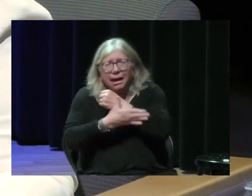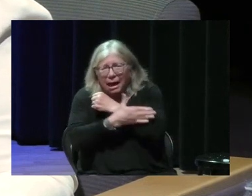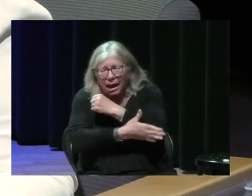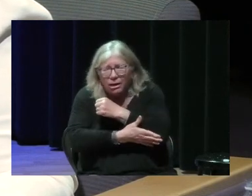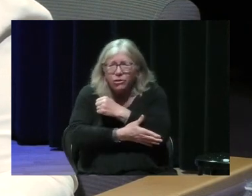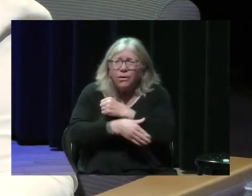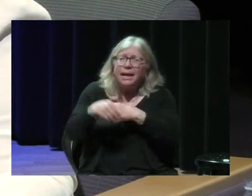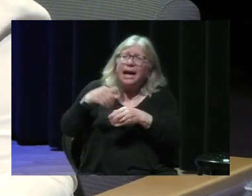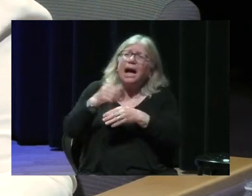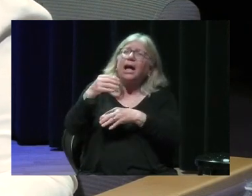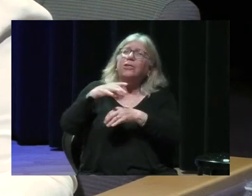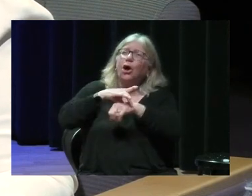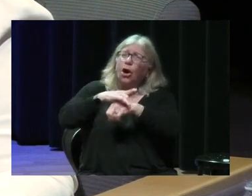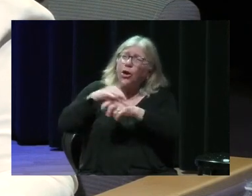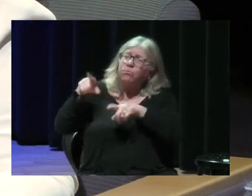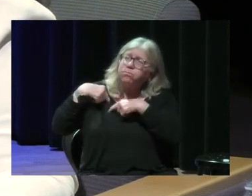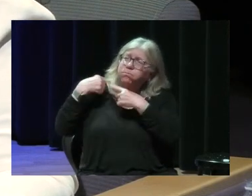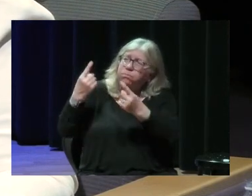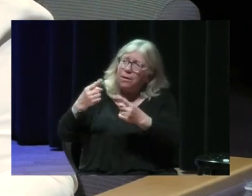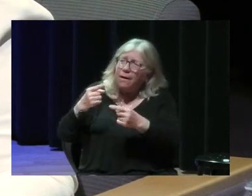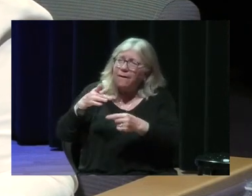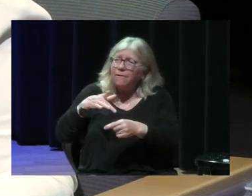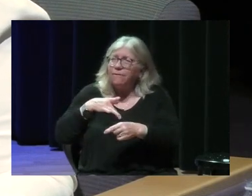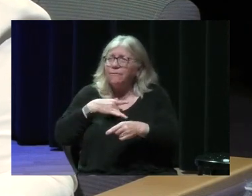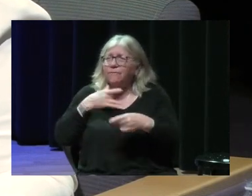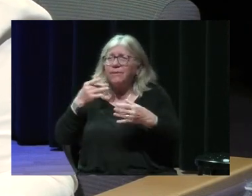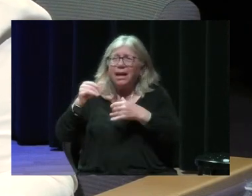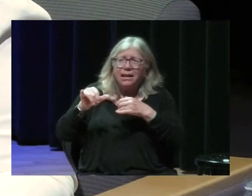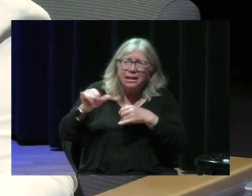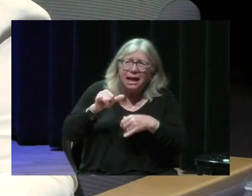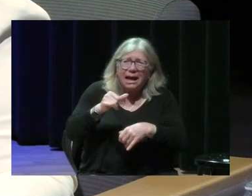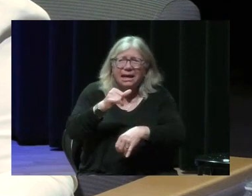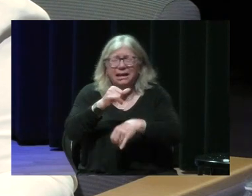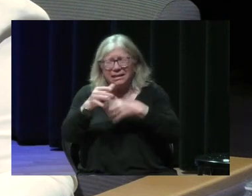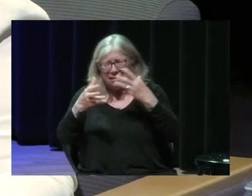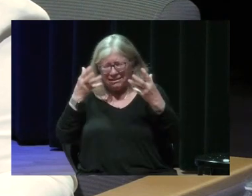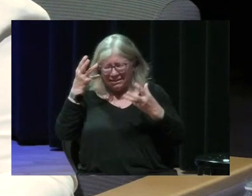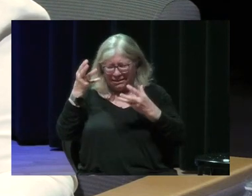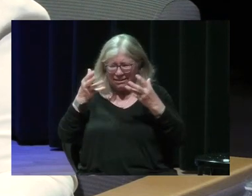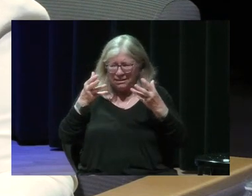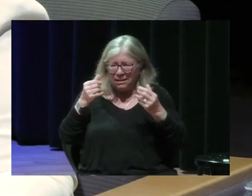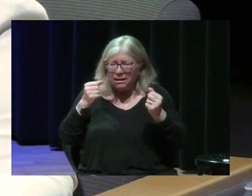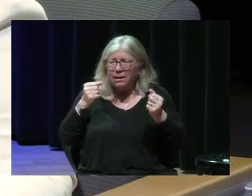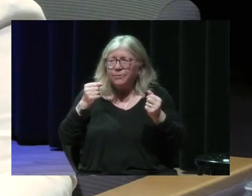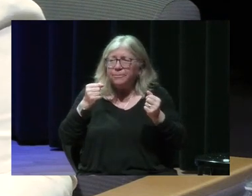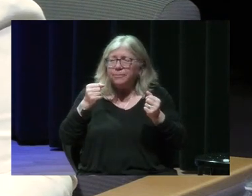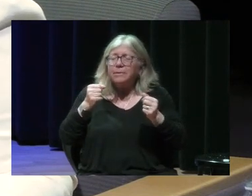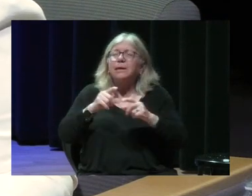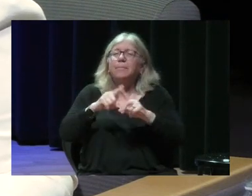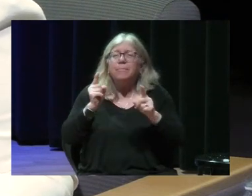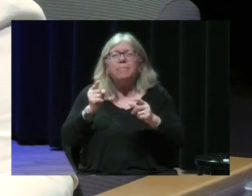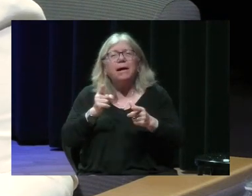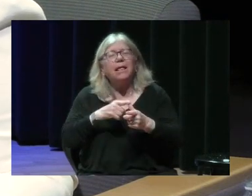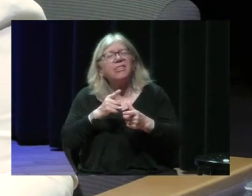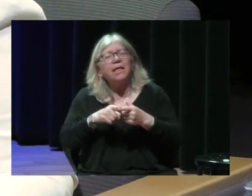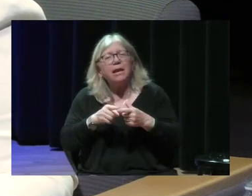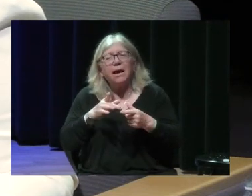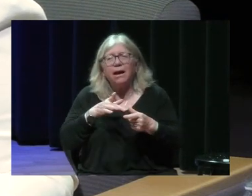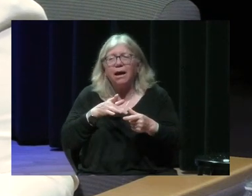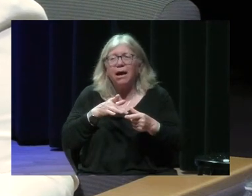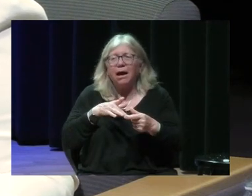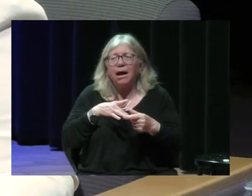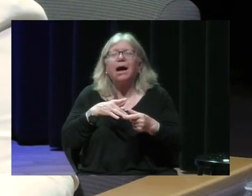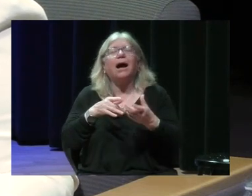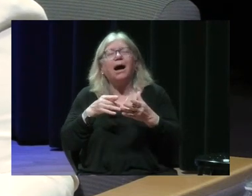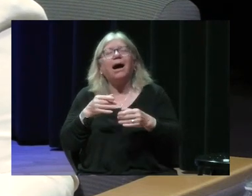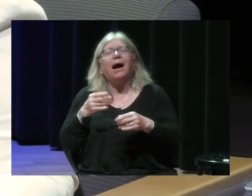of Earth, feeling like we have no power or agency and everything's terrible all the time? But then I get, you know, a dose